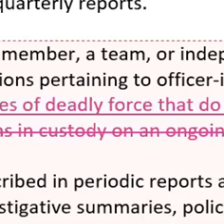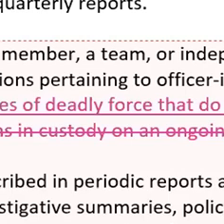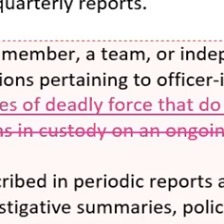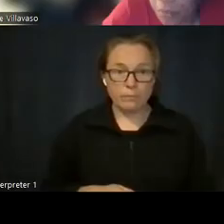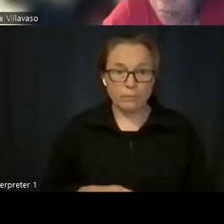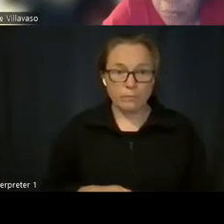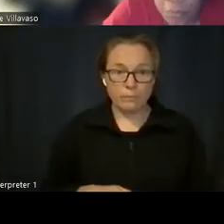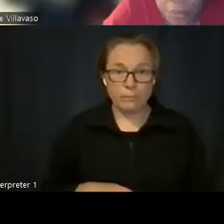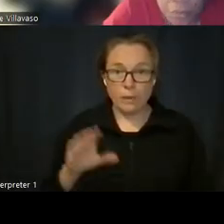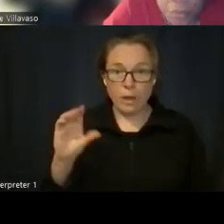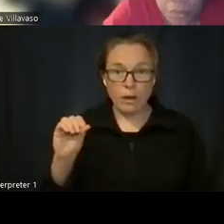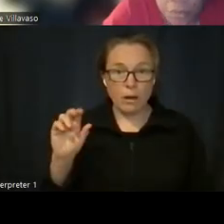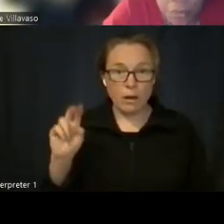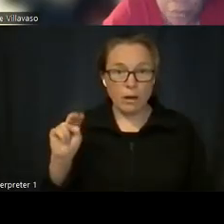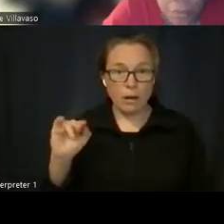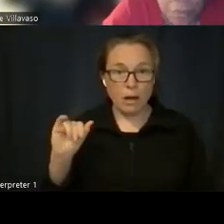Commissioner